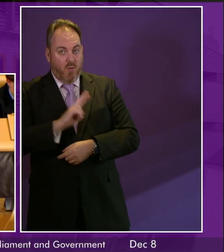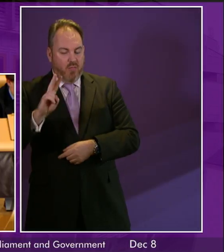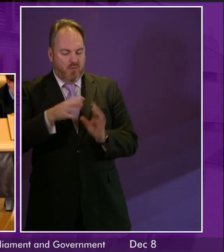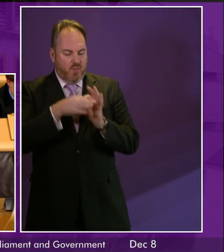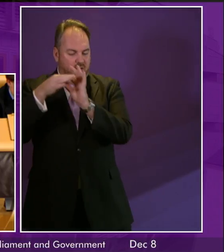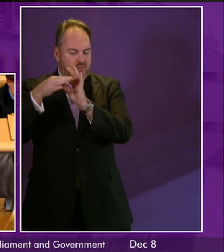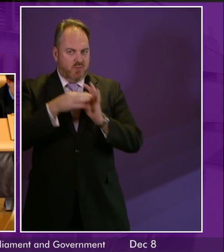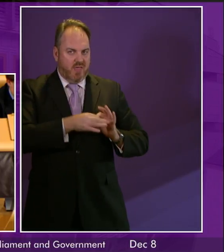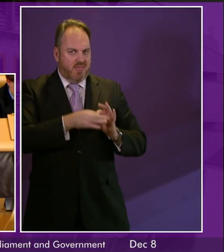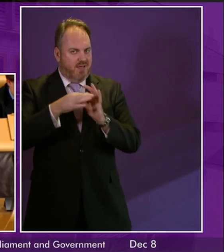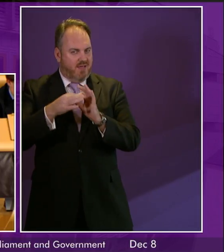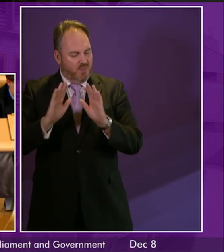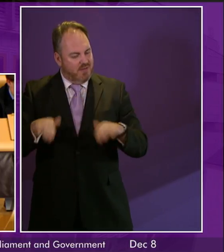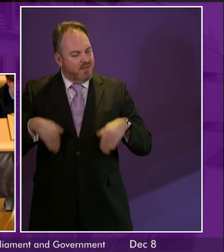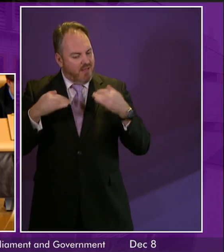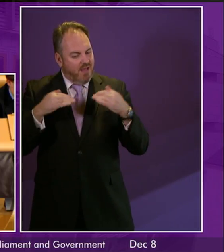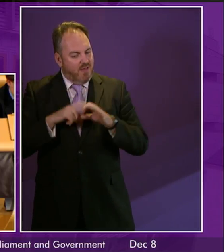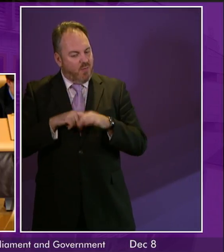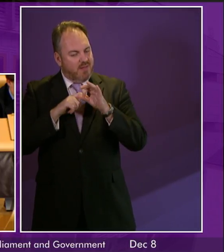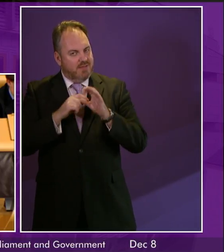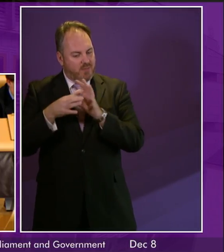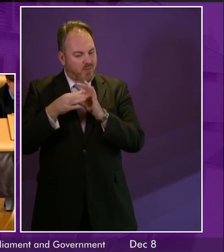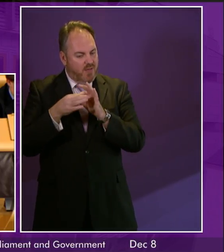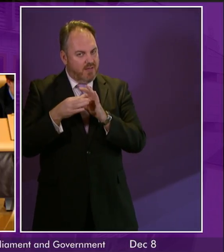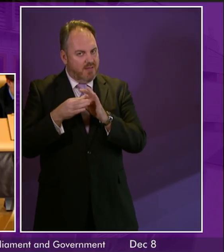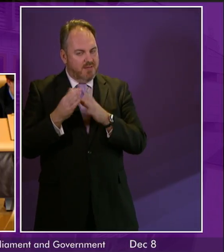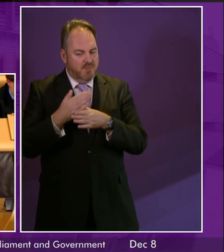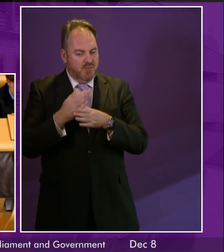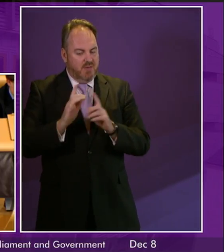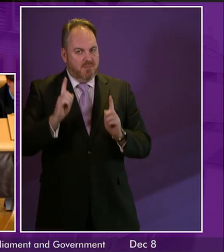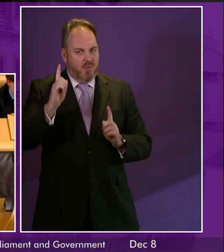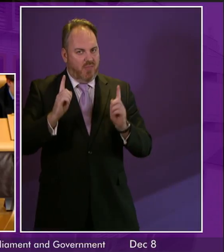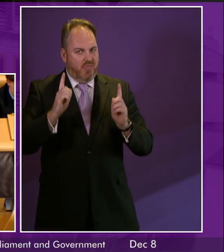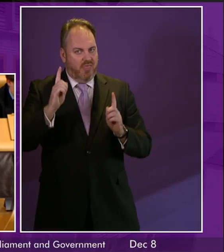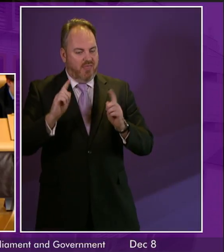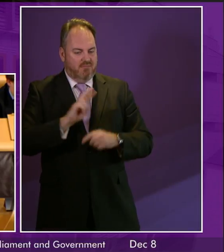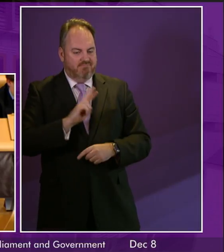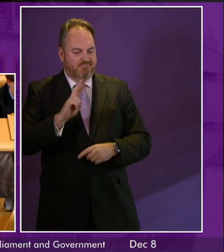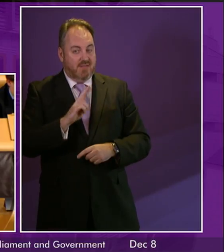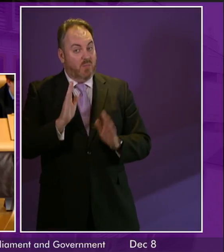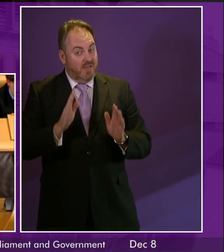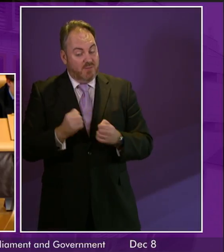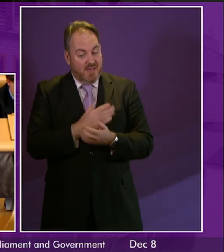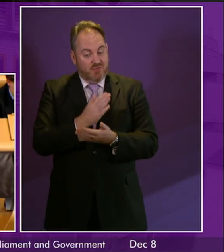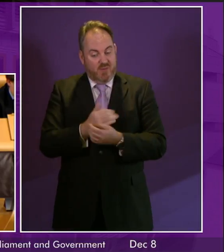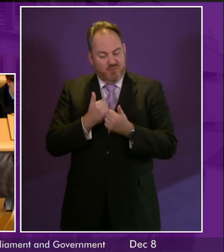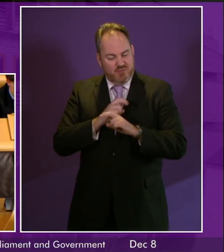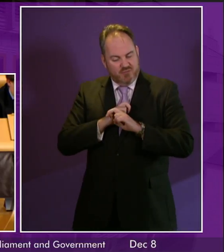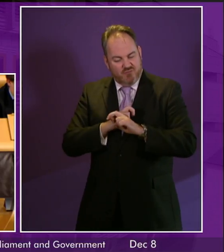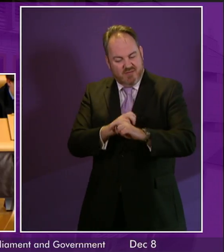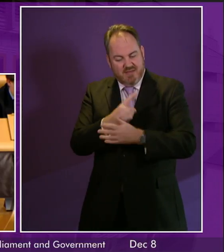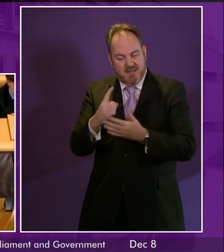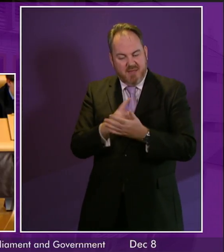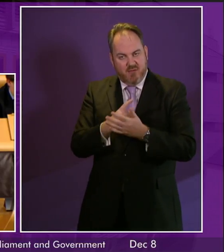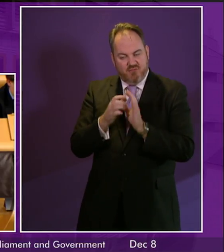together, and there needs to be high quality engagement between them. And in addition to that, there needs to be effective scrutiny of these intergovernment